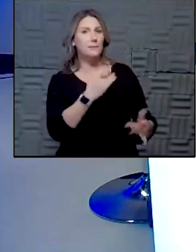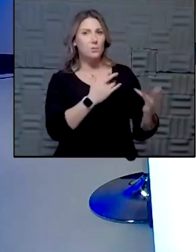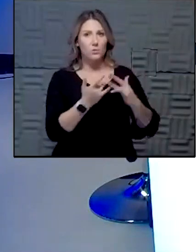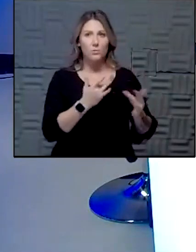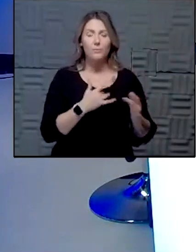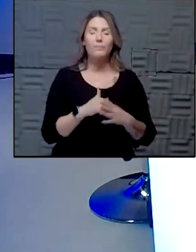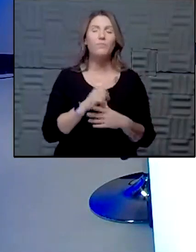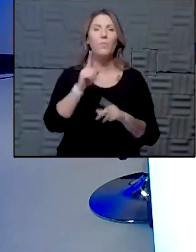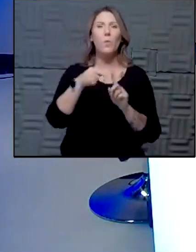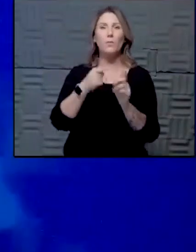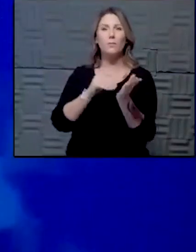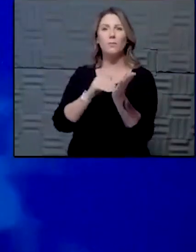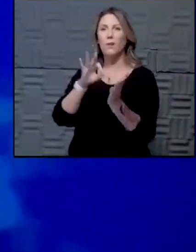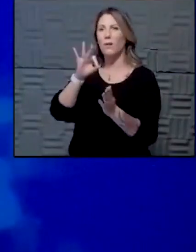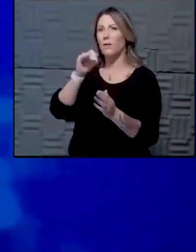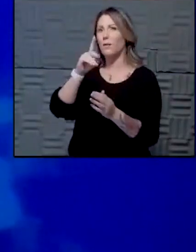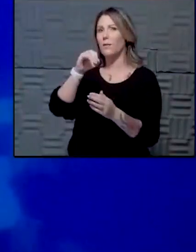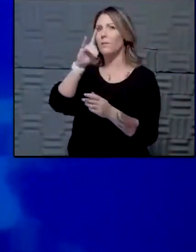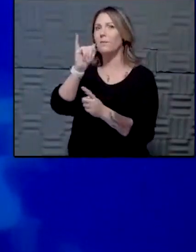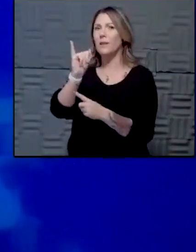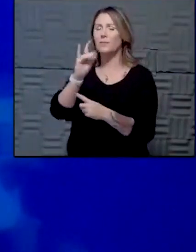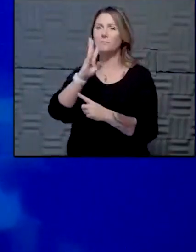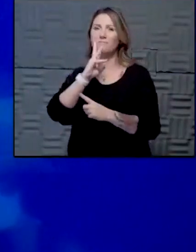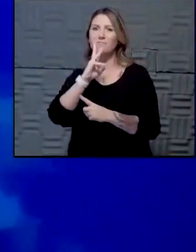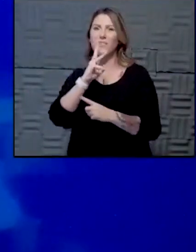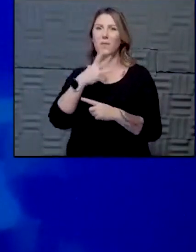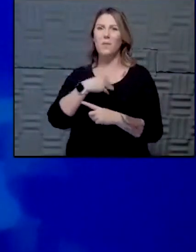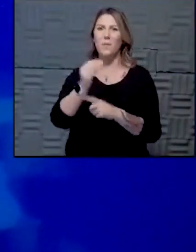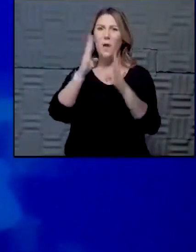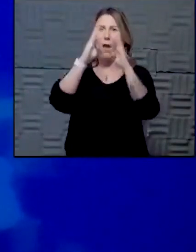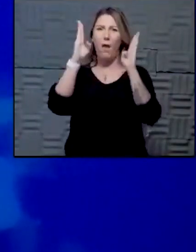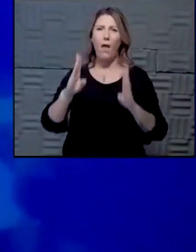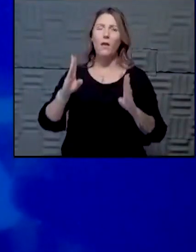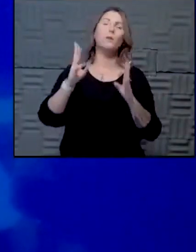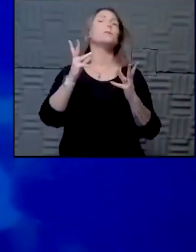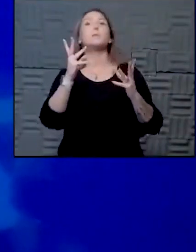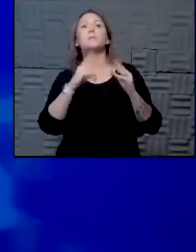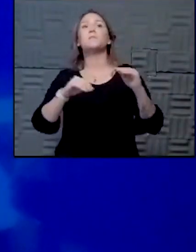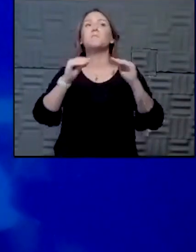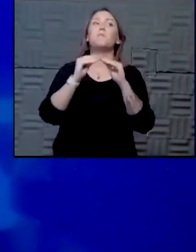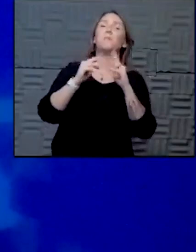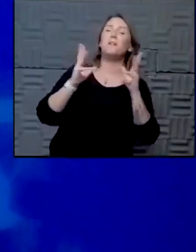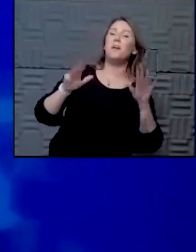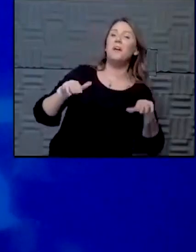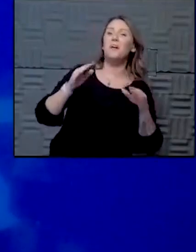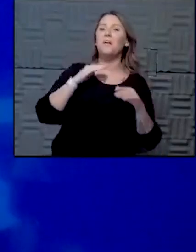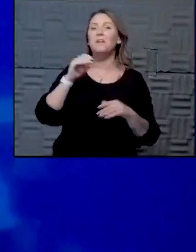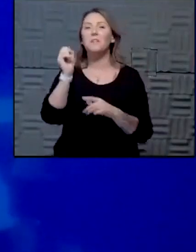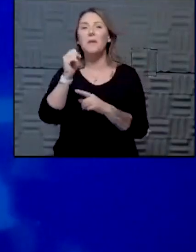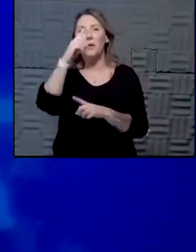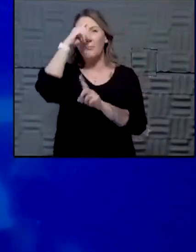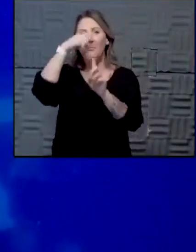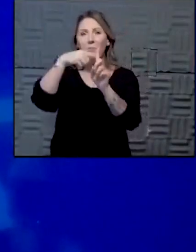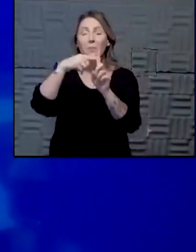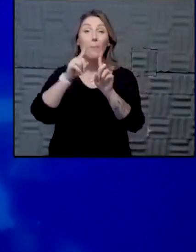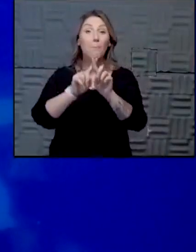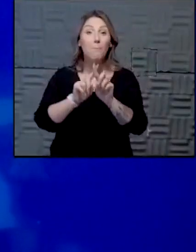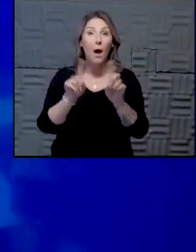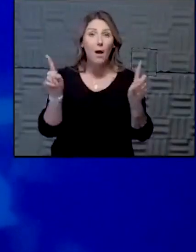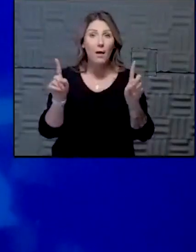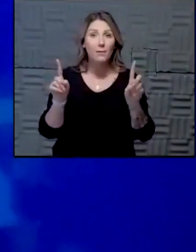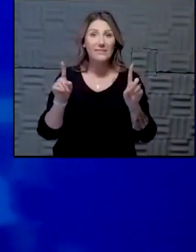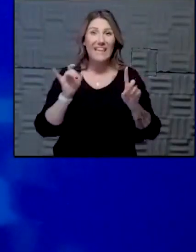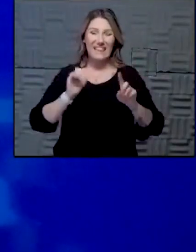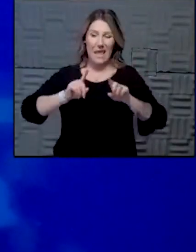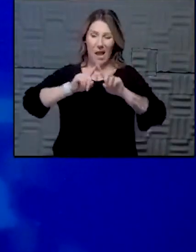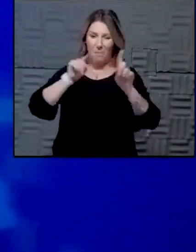when Fauci talked about it, when the White House, who was a little more circumspect perhaps than Fauci, said, yeah, we're optimistic, but. And then the